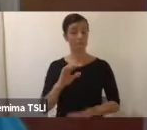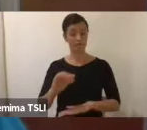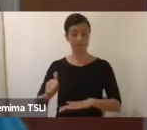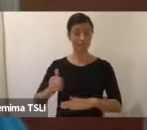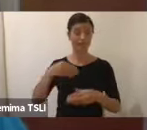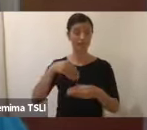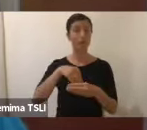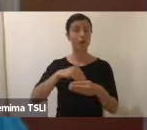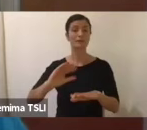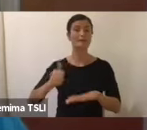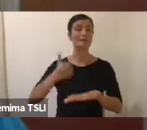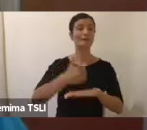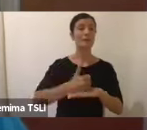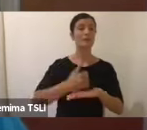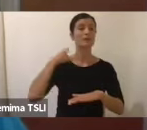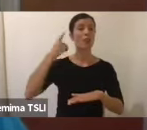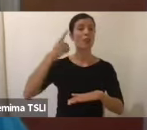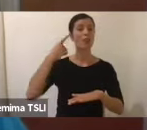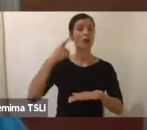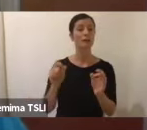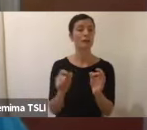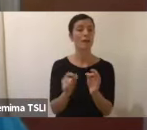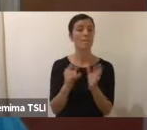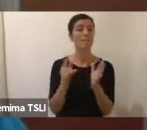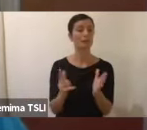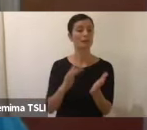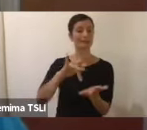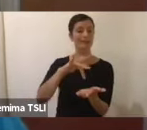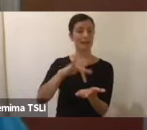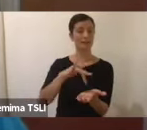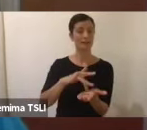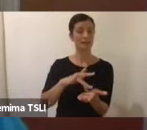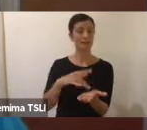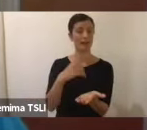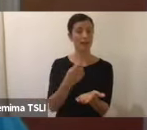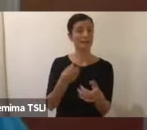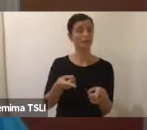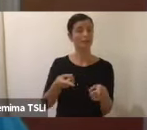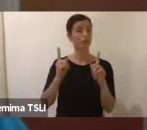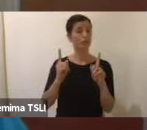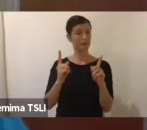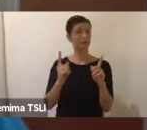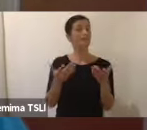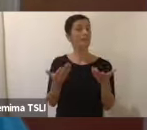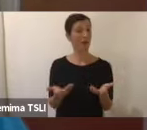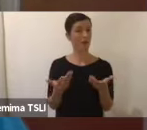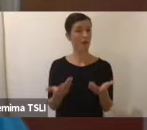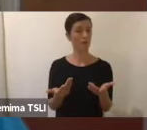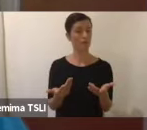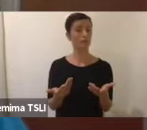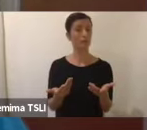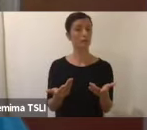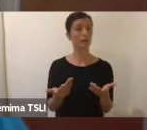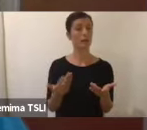he is currently the president he was involved in the establishment of guccioloka the